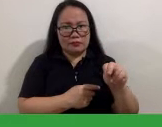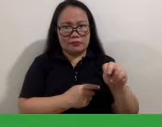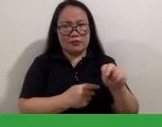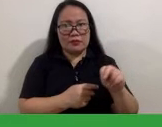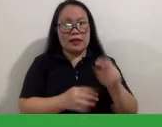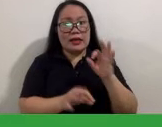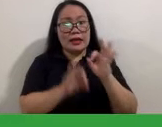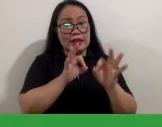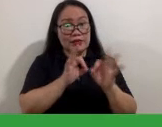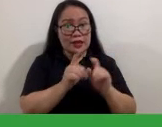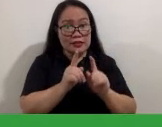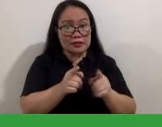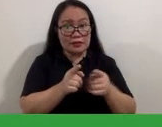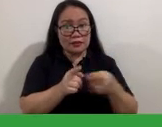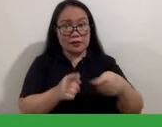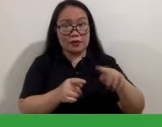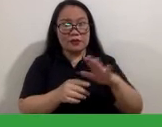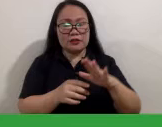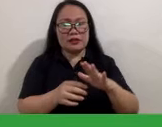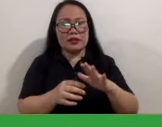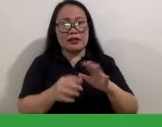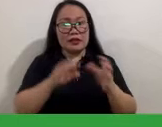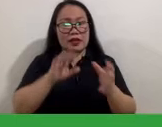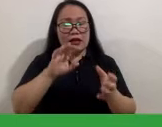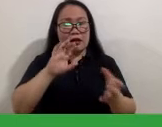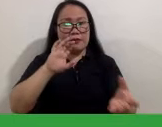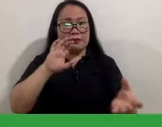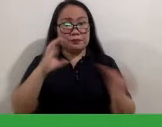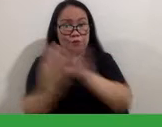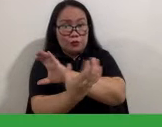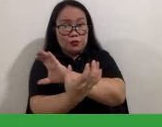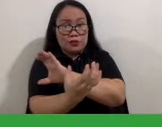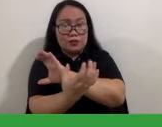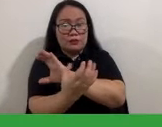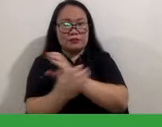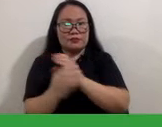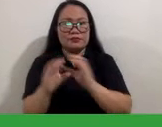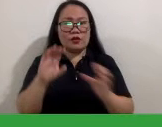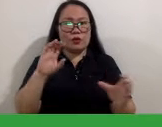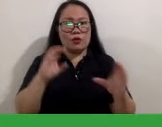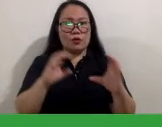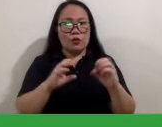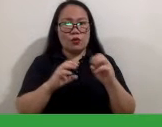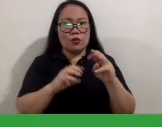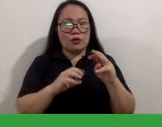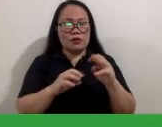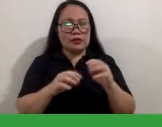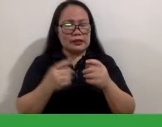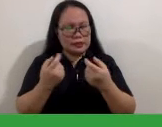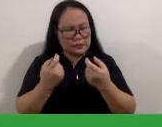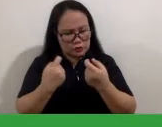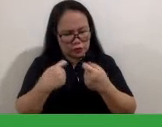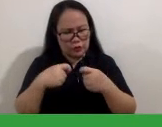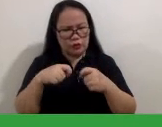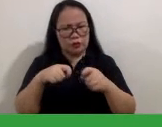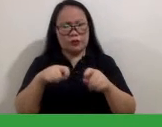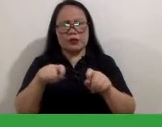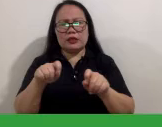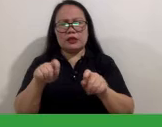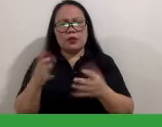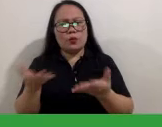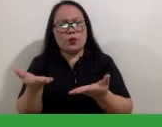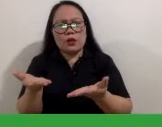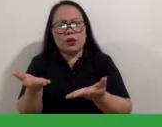kapag sumasagot tayo ng mga properties, let us try to be specific. Saan? Saan siya commutative? Is it